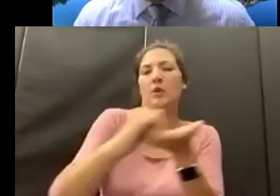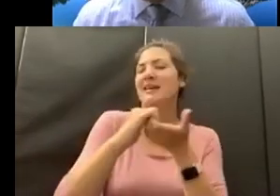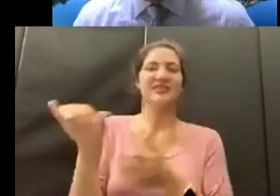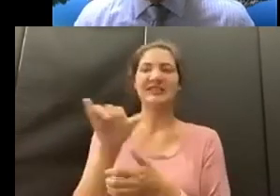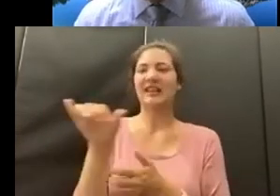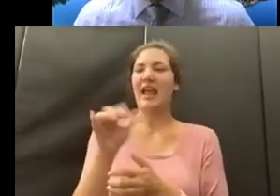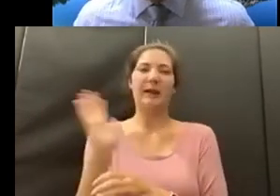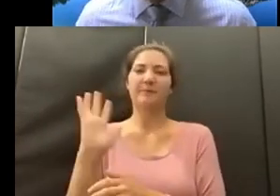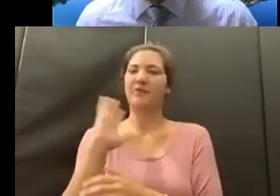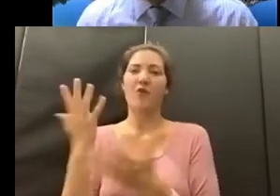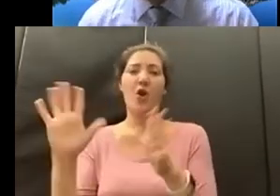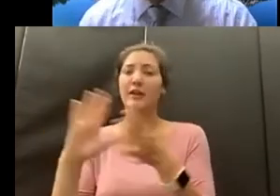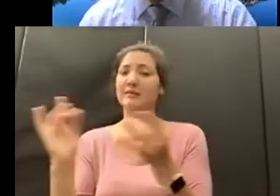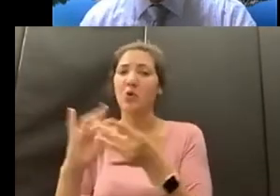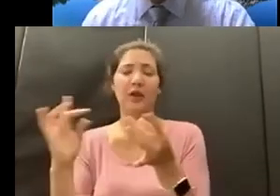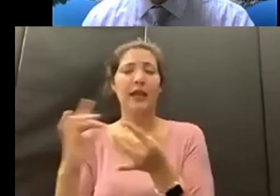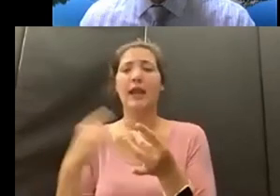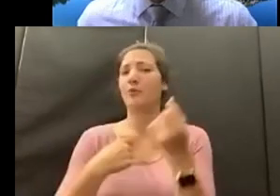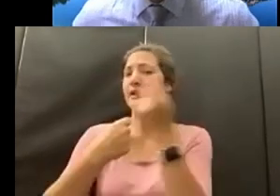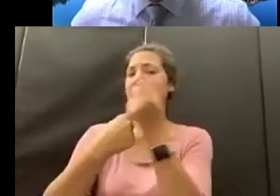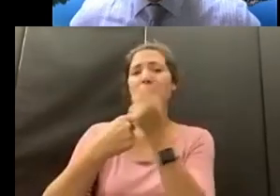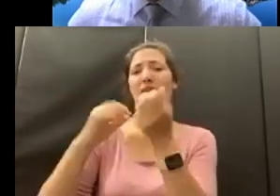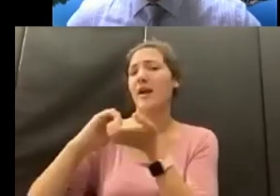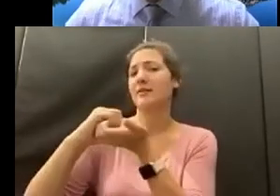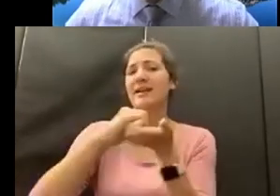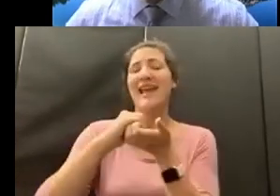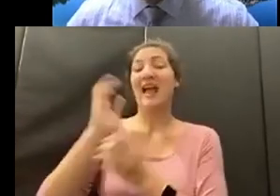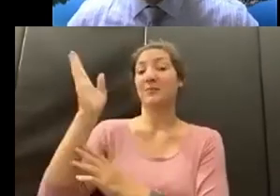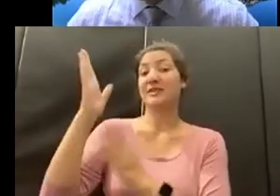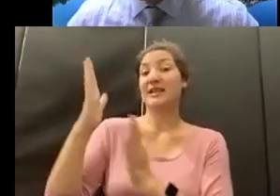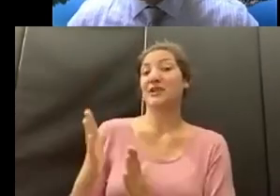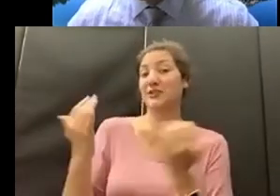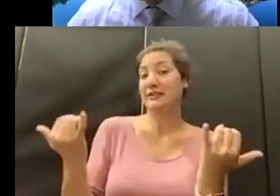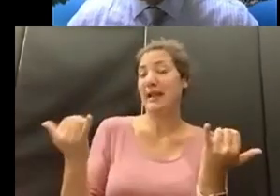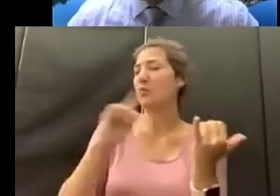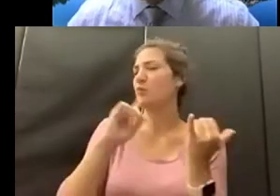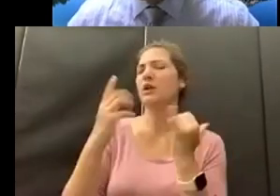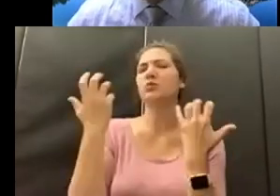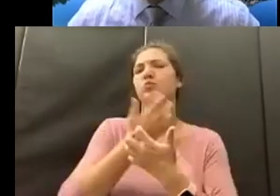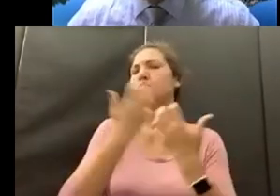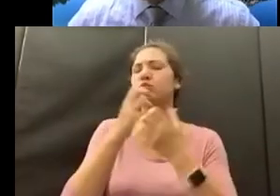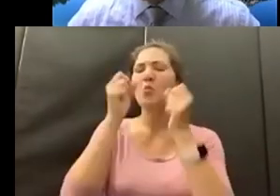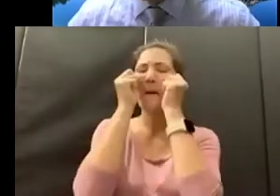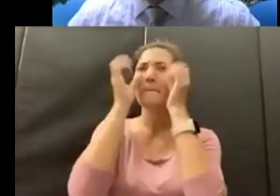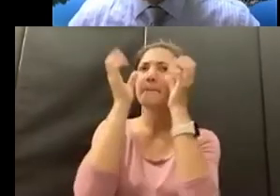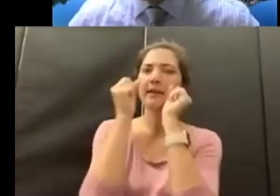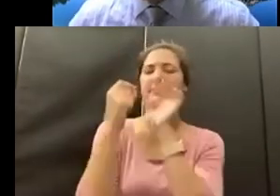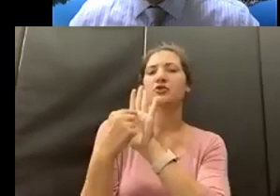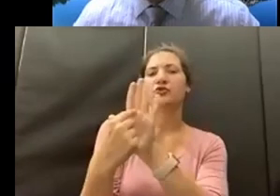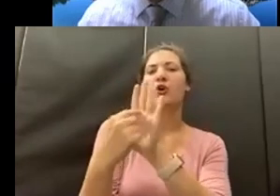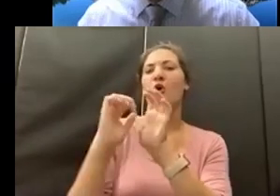and think that the presenters you've had here today have really done an excellent job of showing how related all of these topics are.